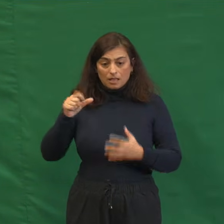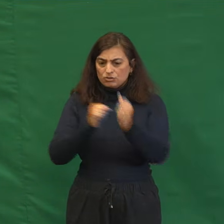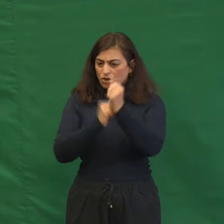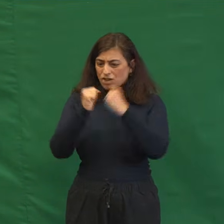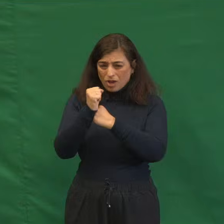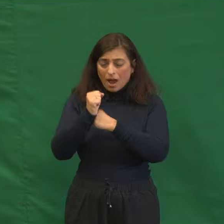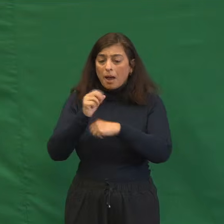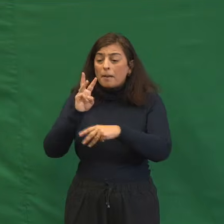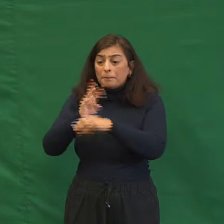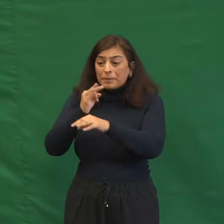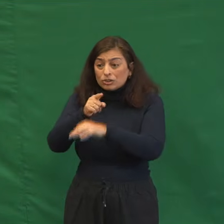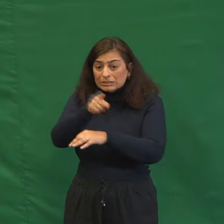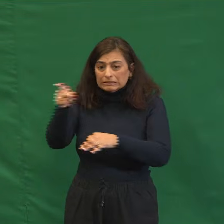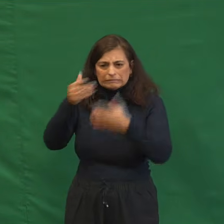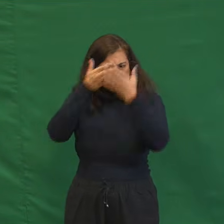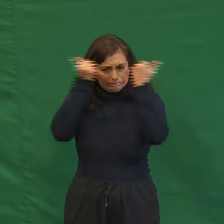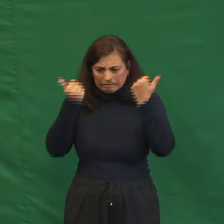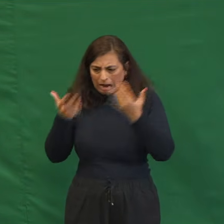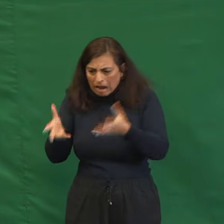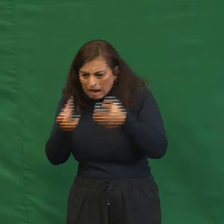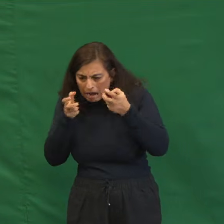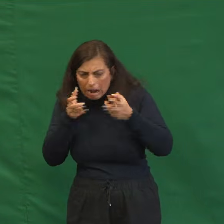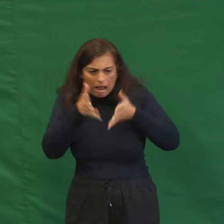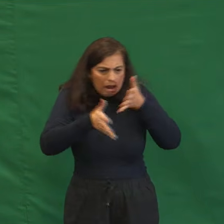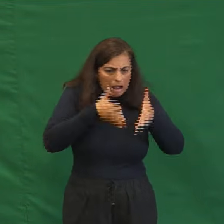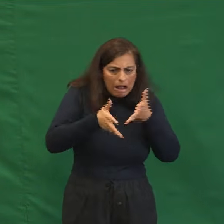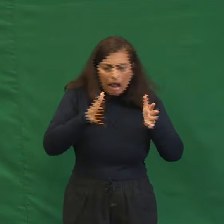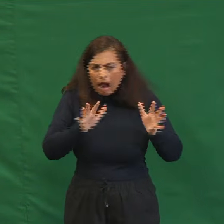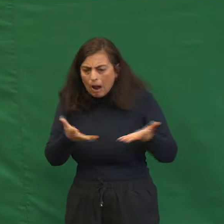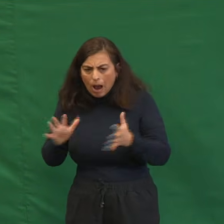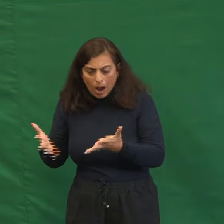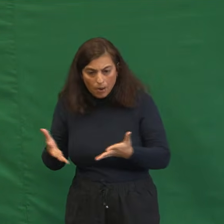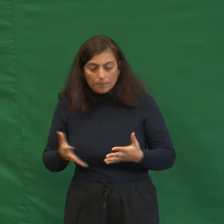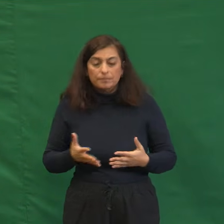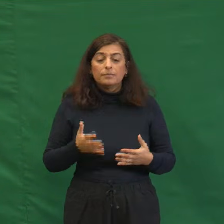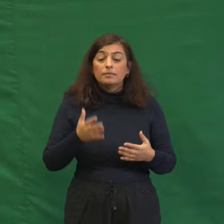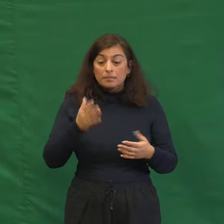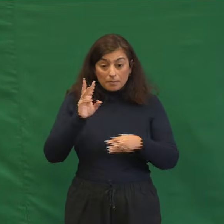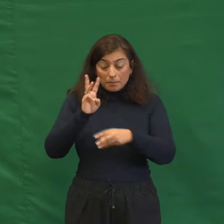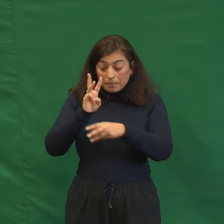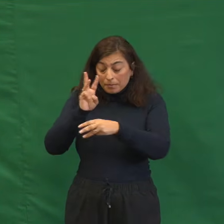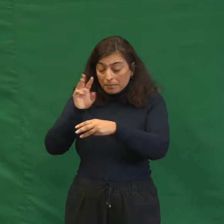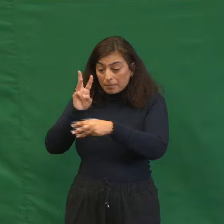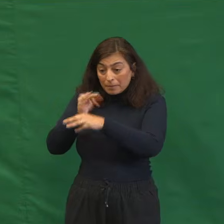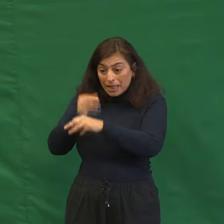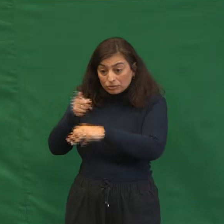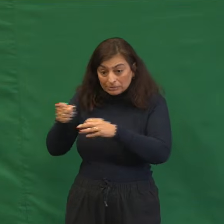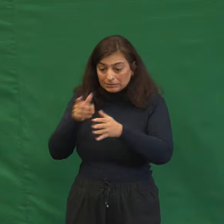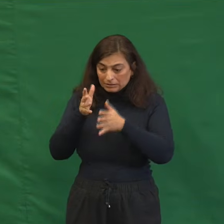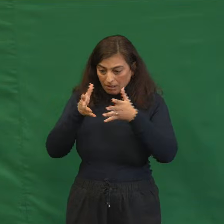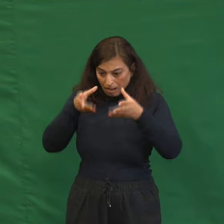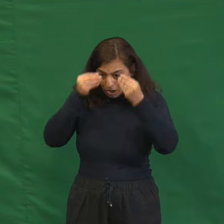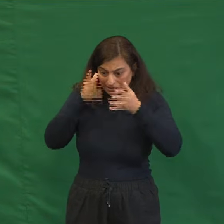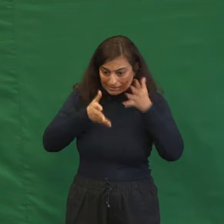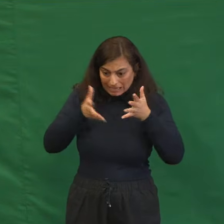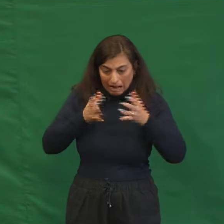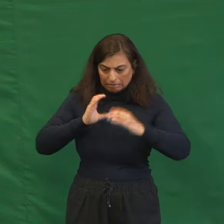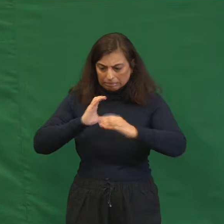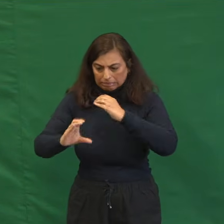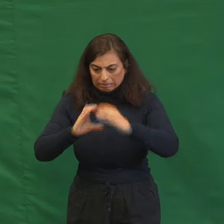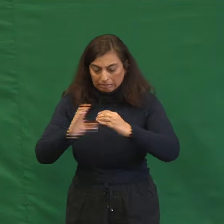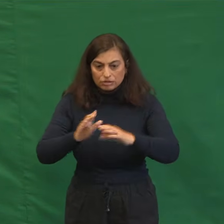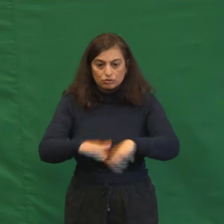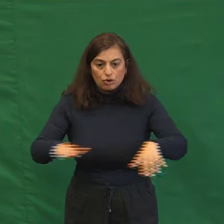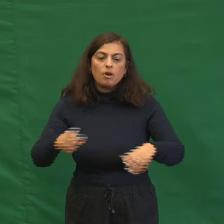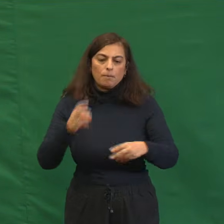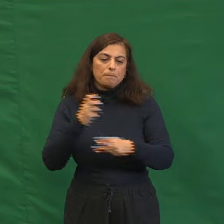not able to sign remains a big problem for our deaf children. It is not free. If it is not free,